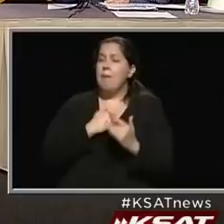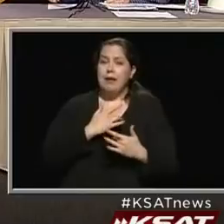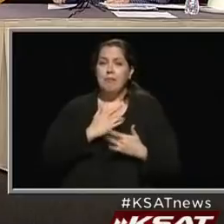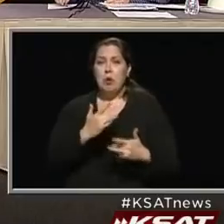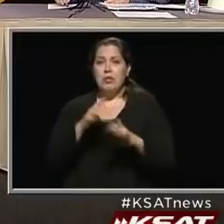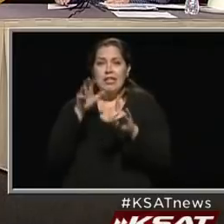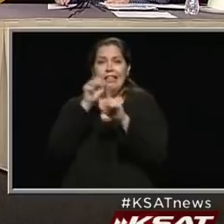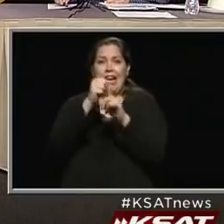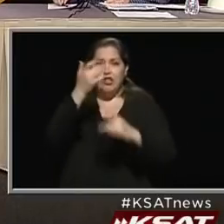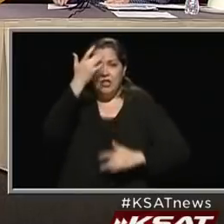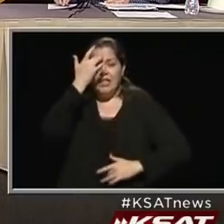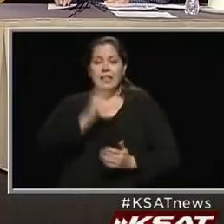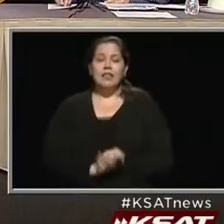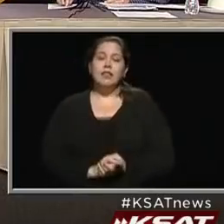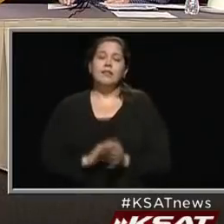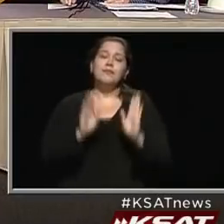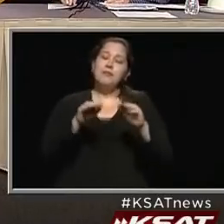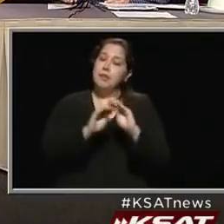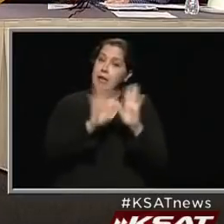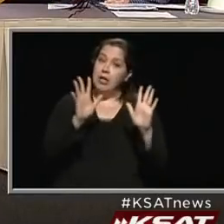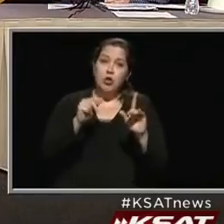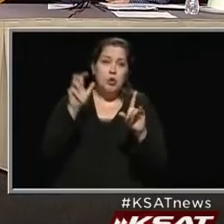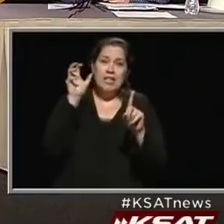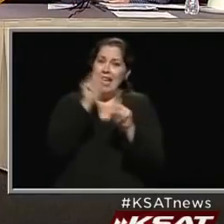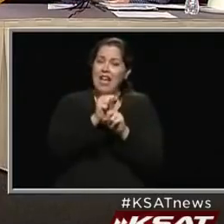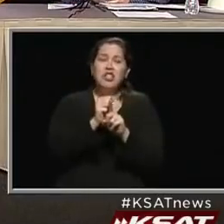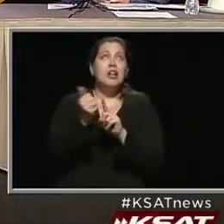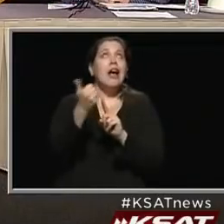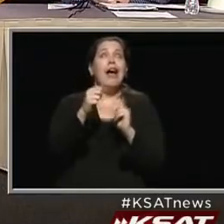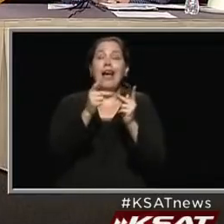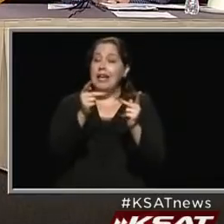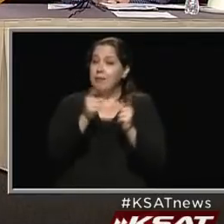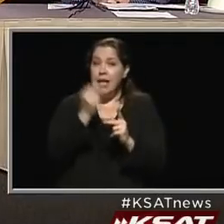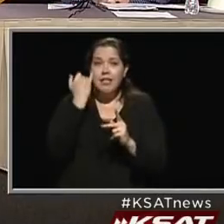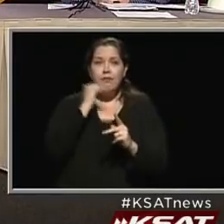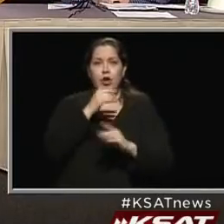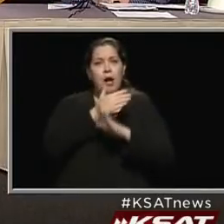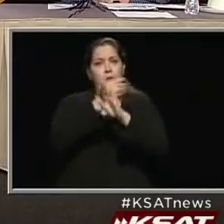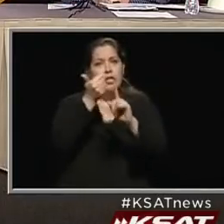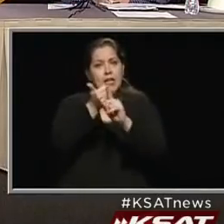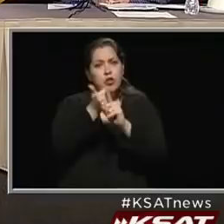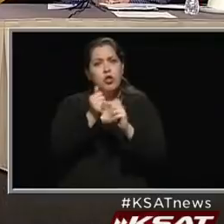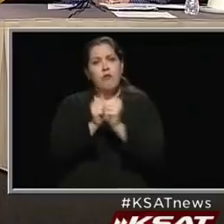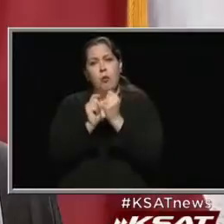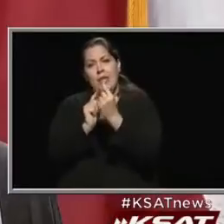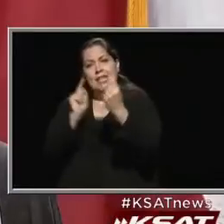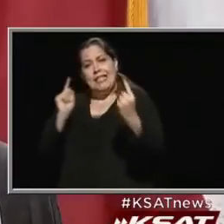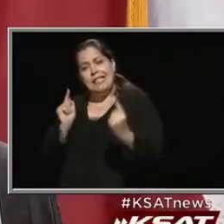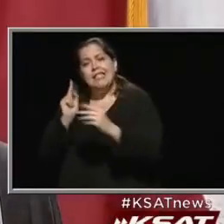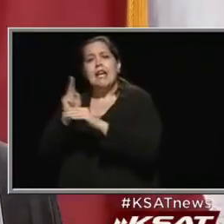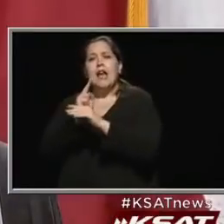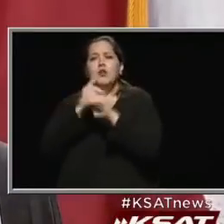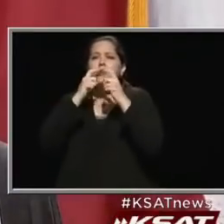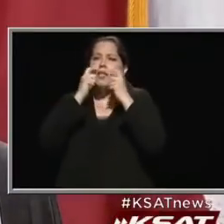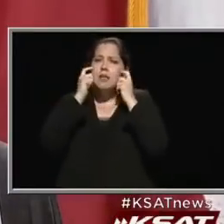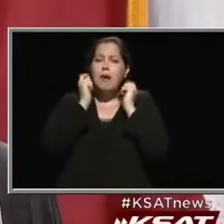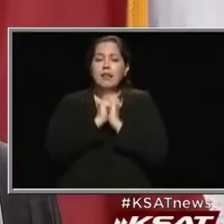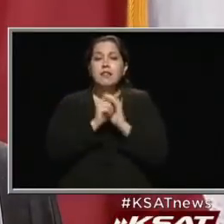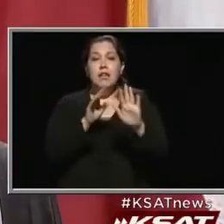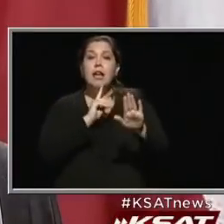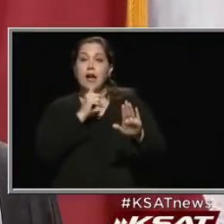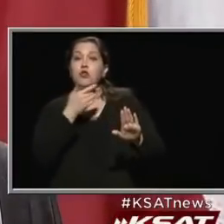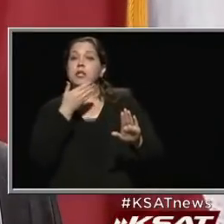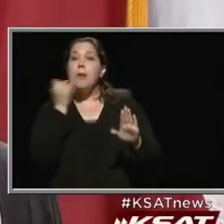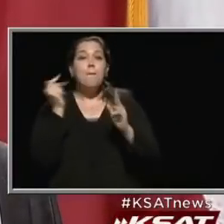catch this virus? And let's be clear, you can catch the virus anywhere if you're not protecting yourself with physical distancing and wearing a mask. And in fact, the